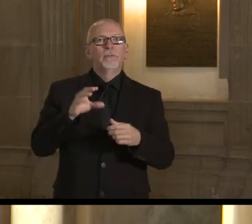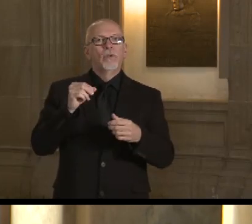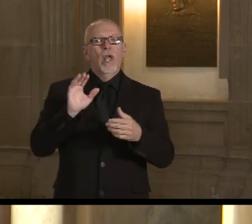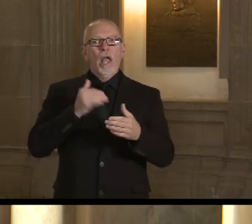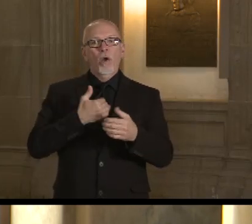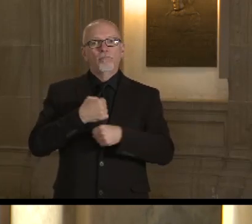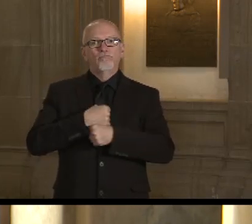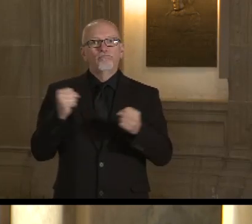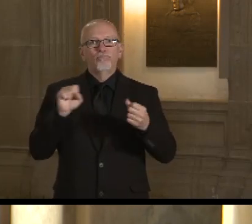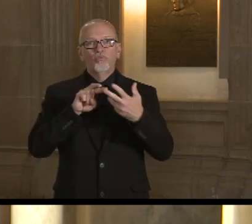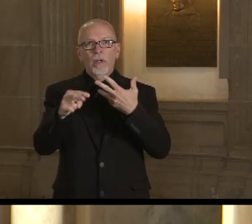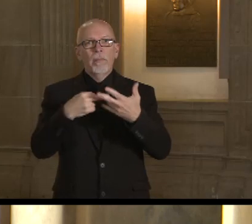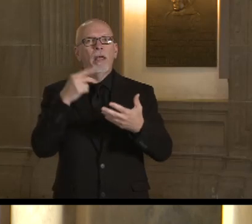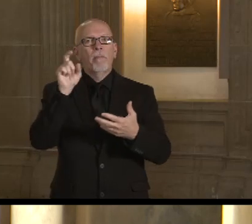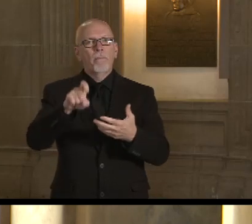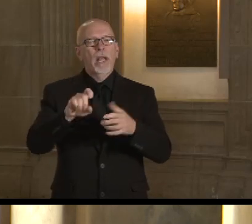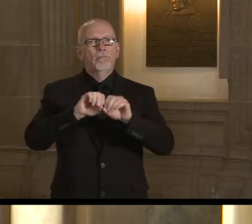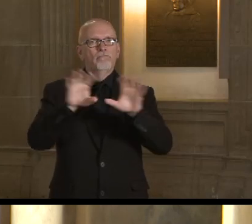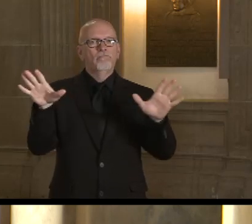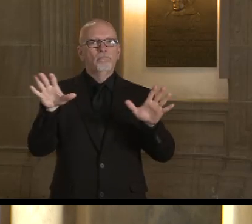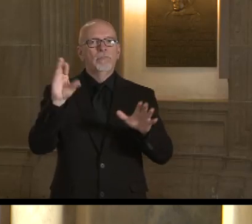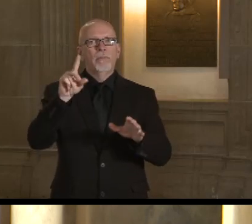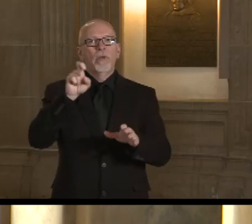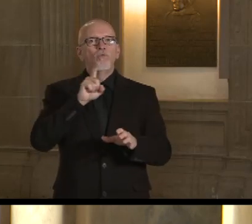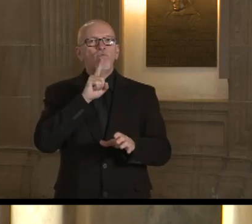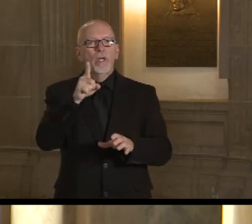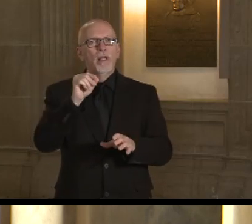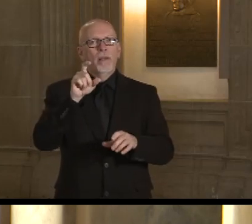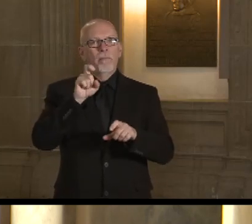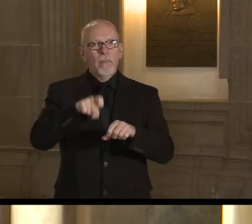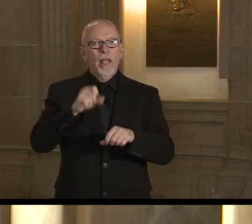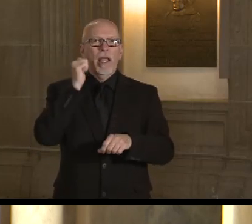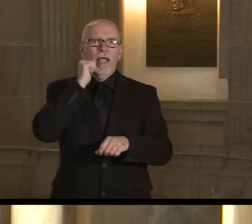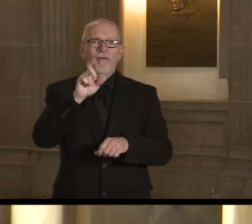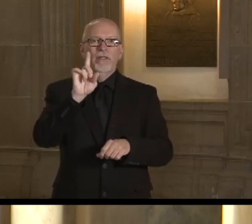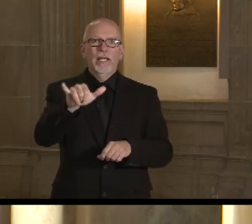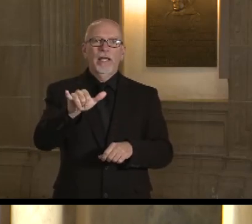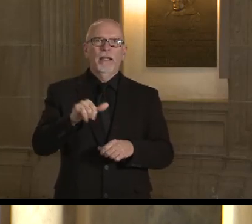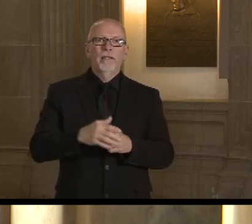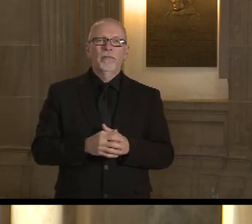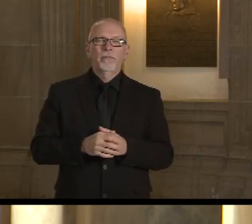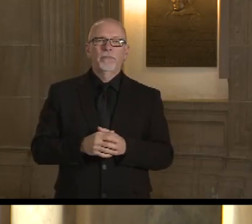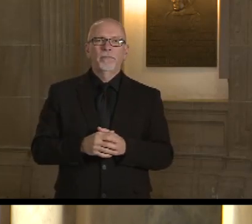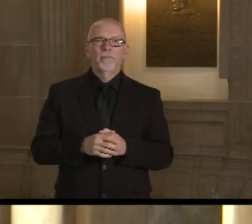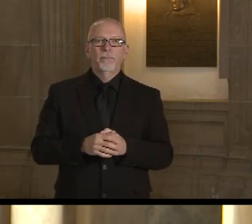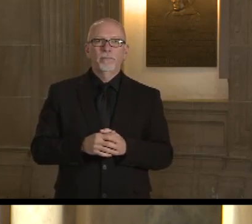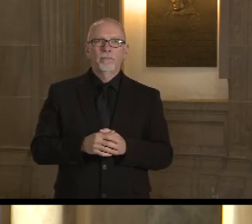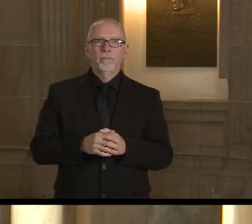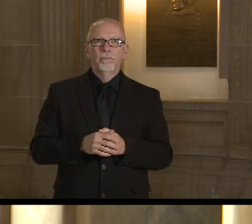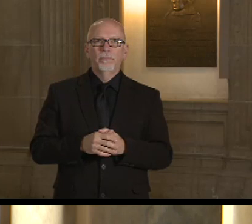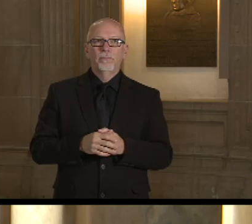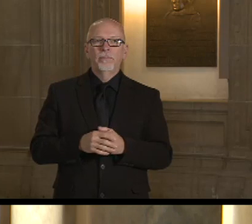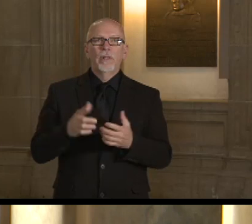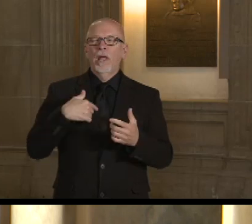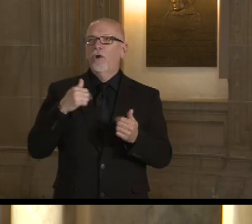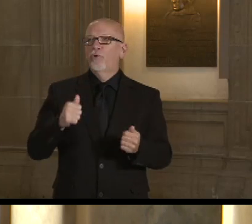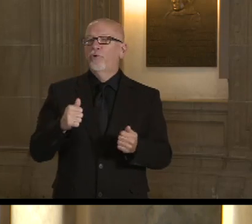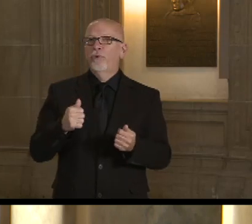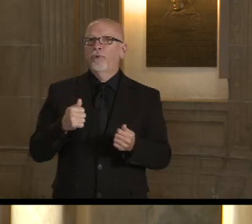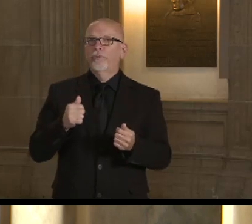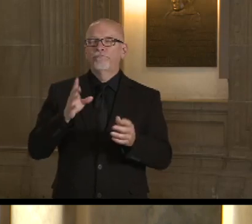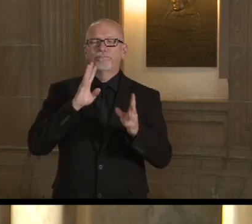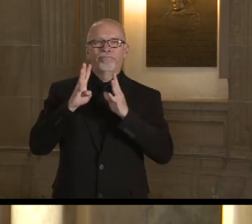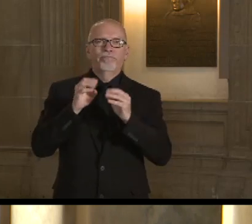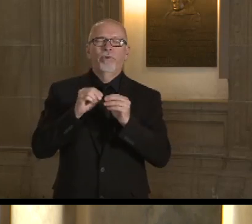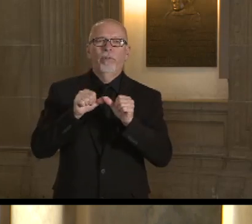transparency must be real, and it must be each and every day. I could spend so much time talking